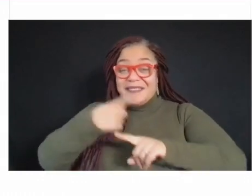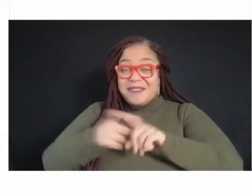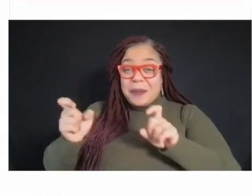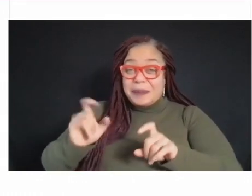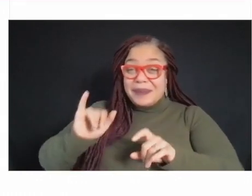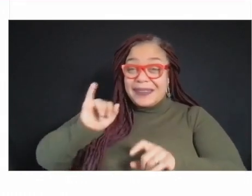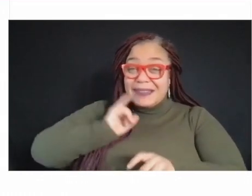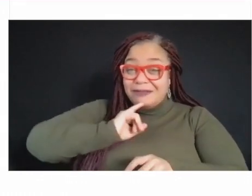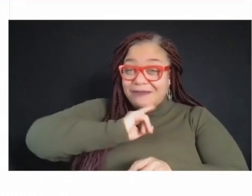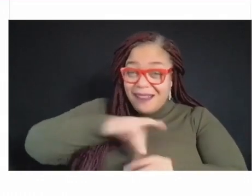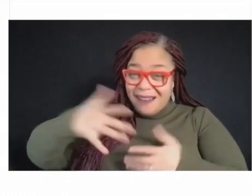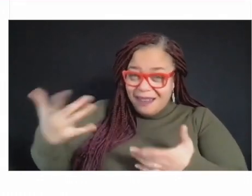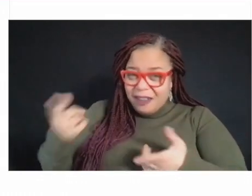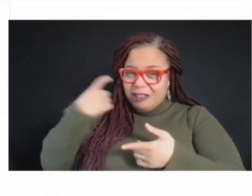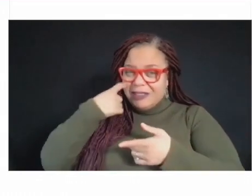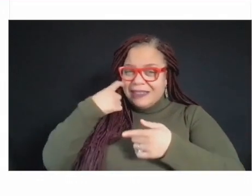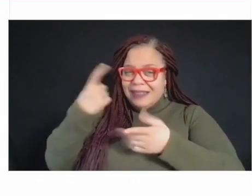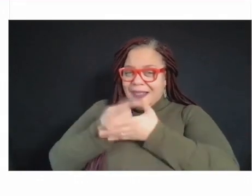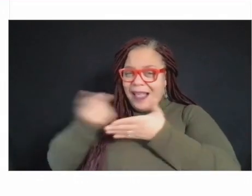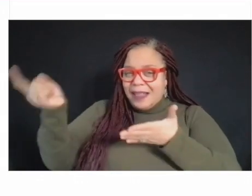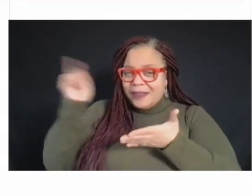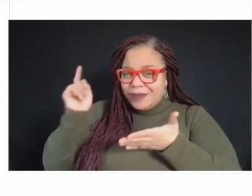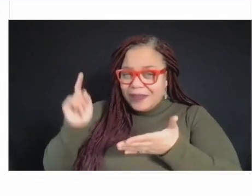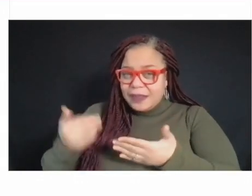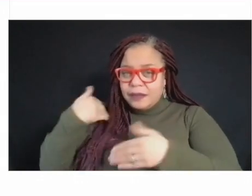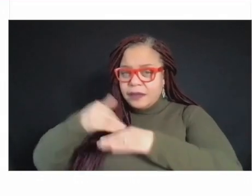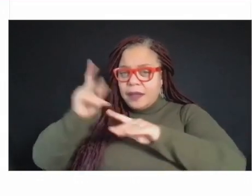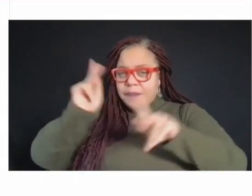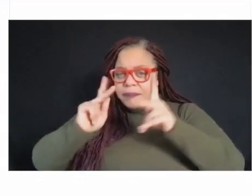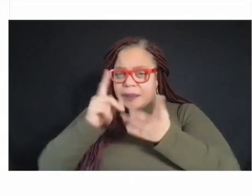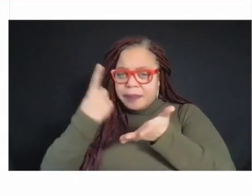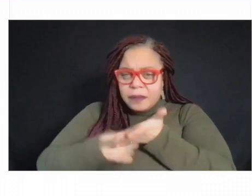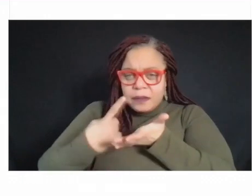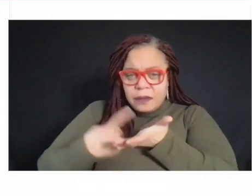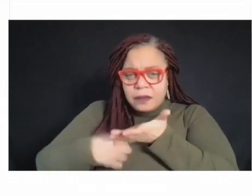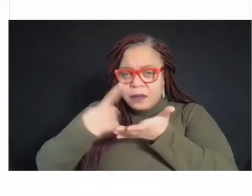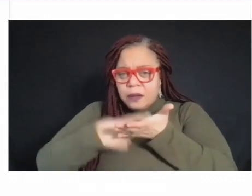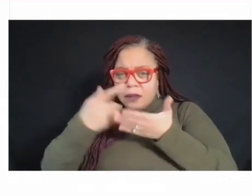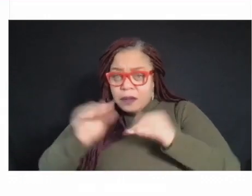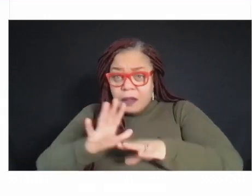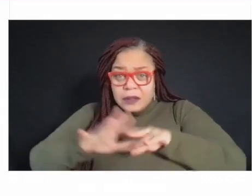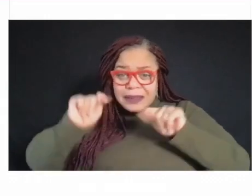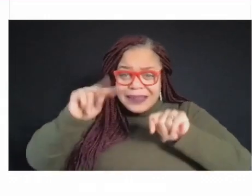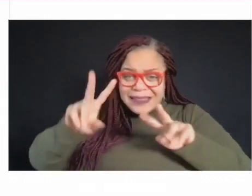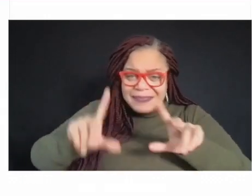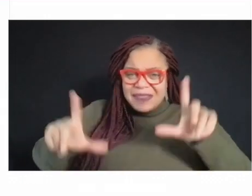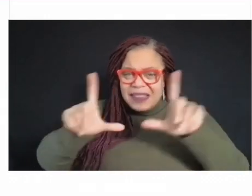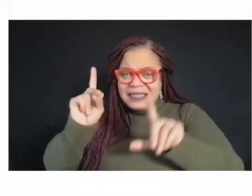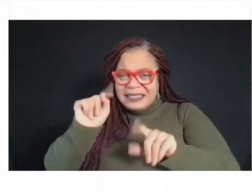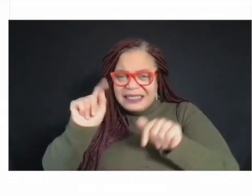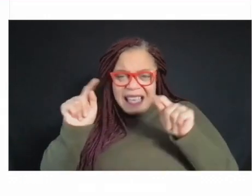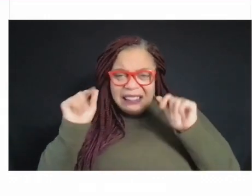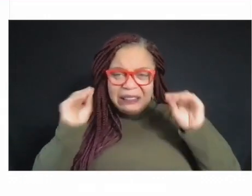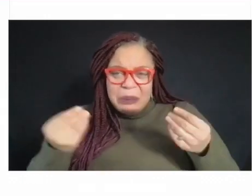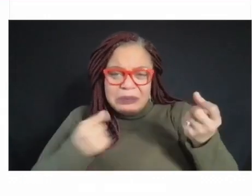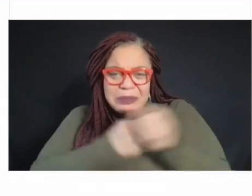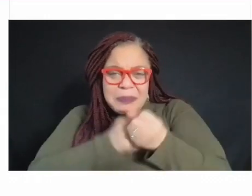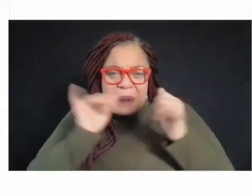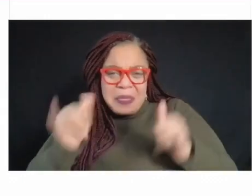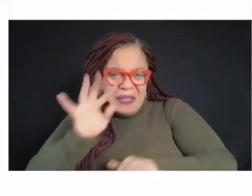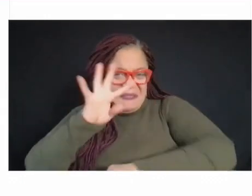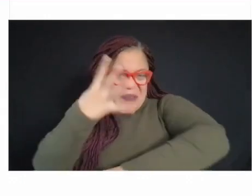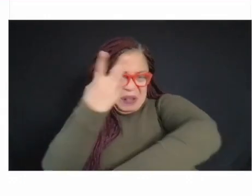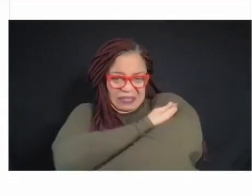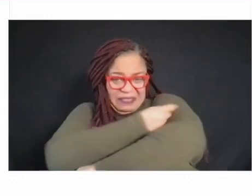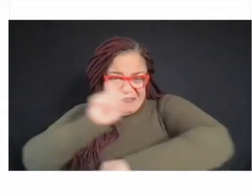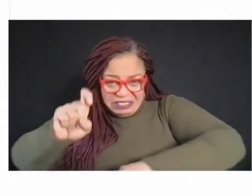people, talking heads on television, saying there are no data to support that a 4th dose is necessary. Yet there's others who